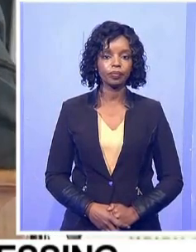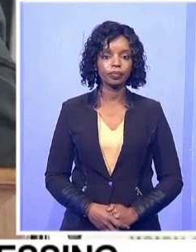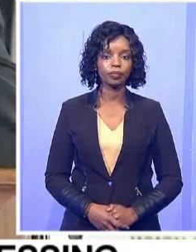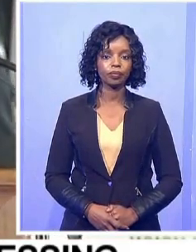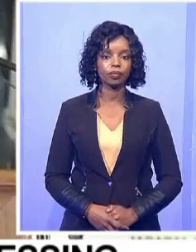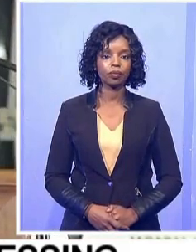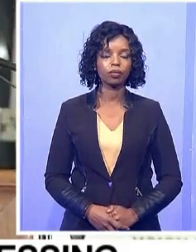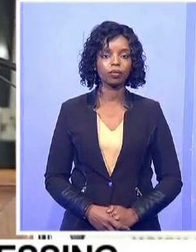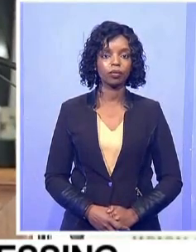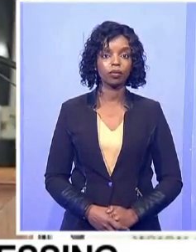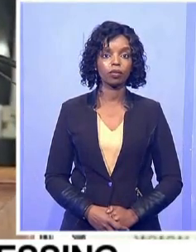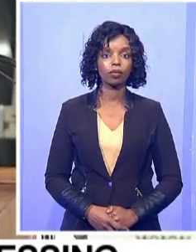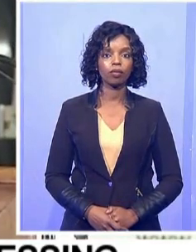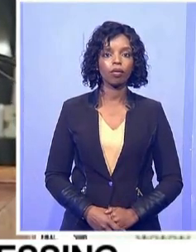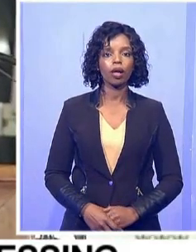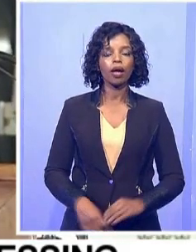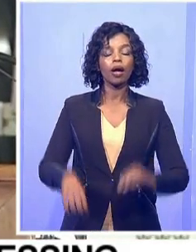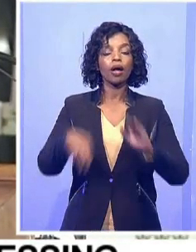Program Director,